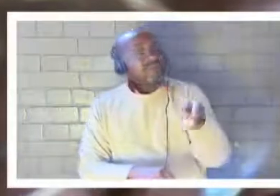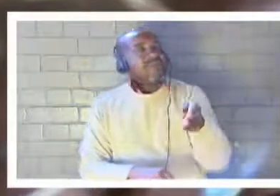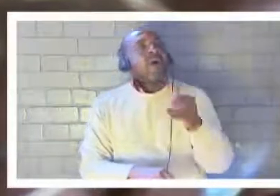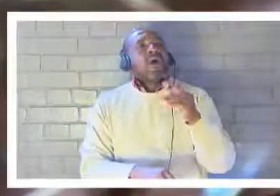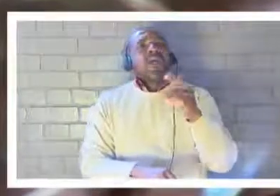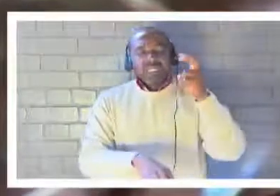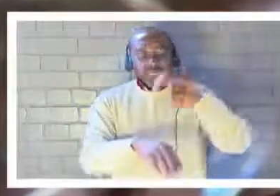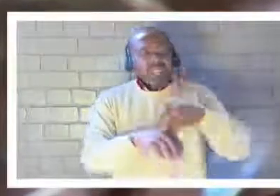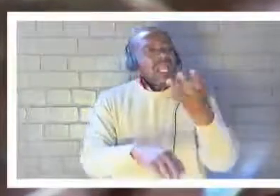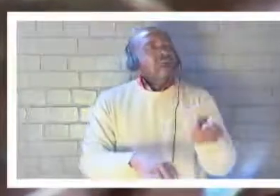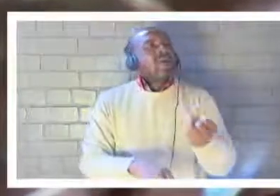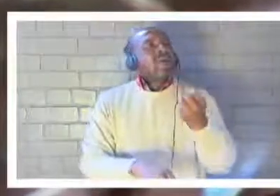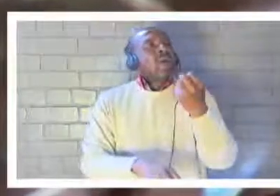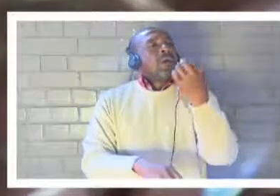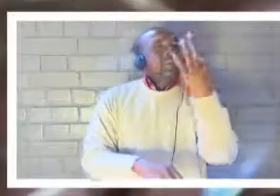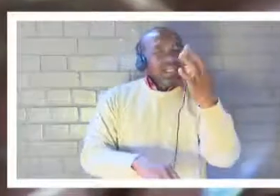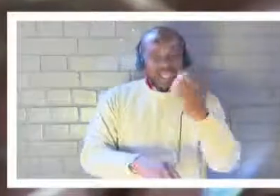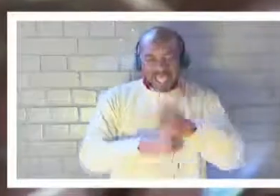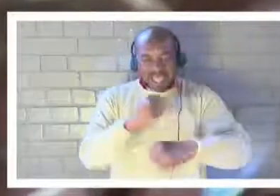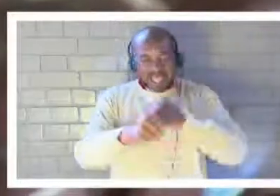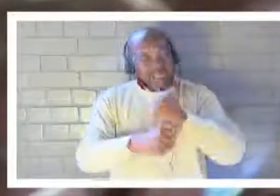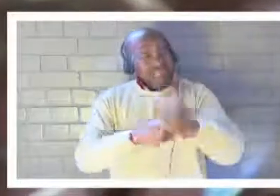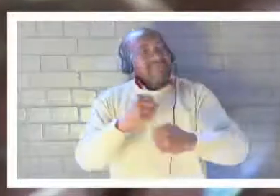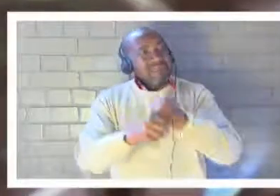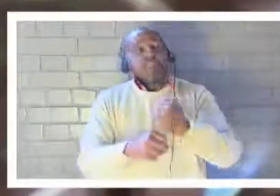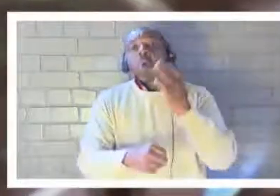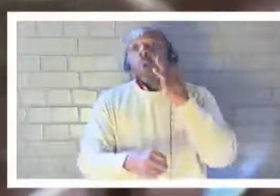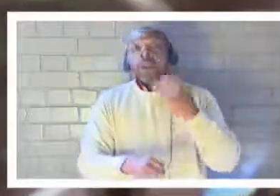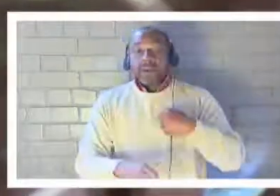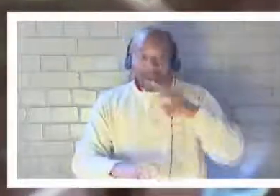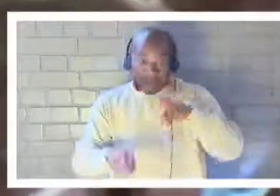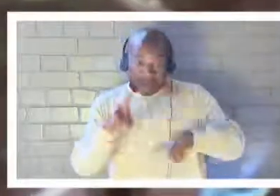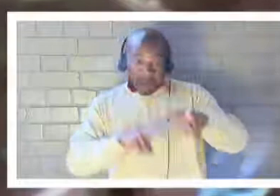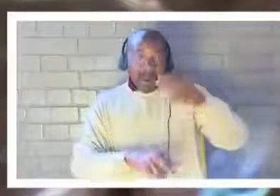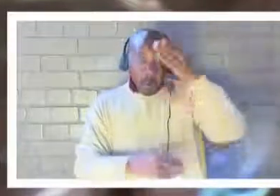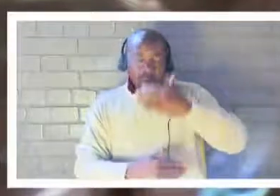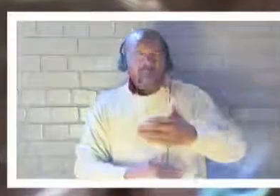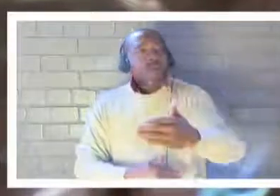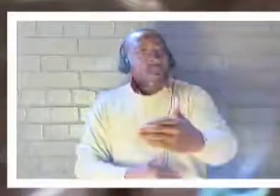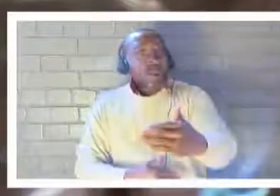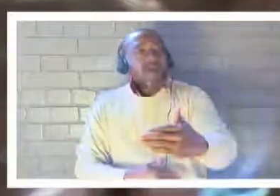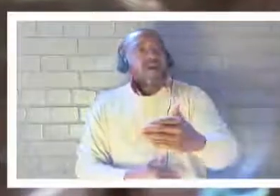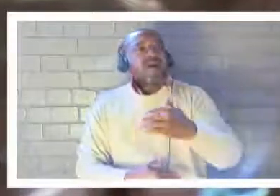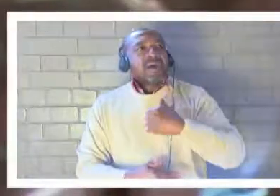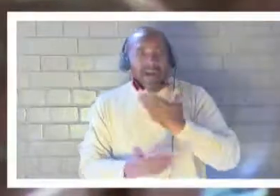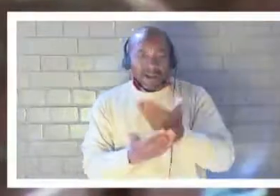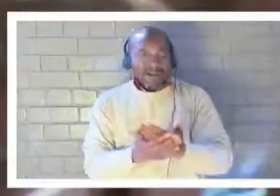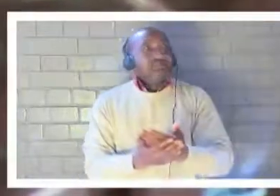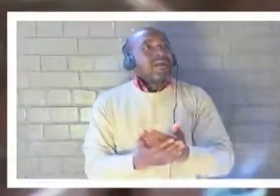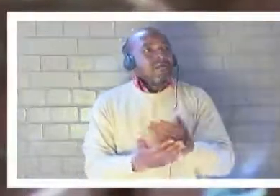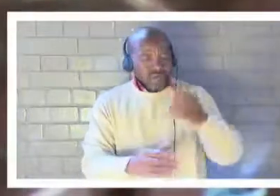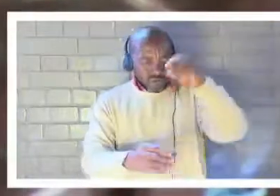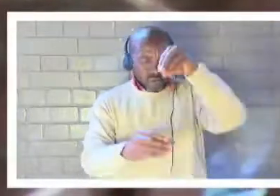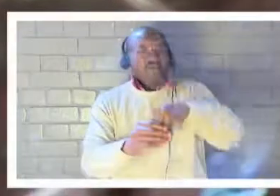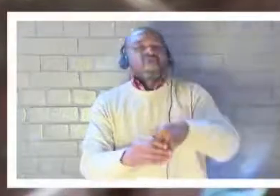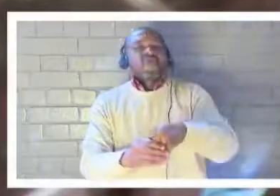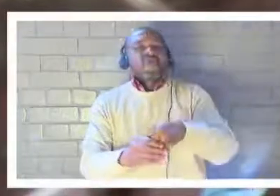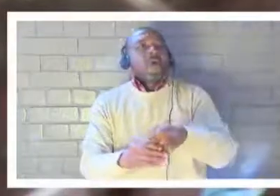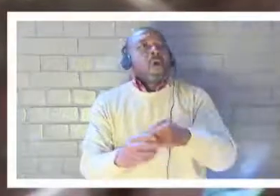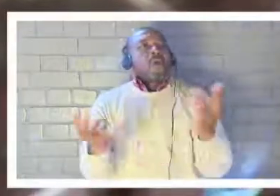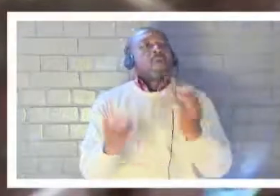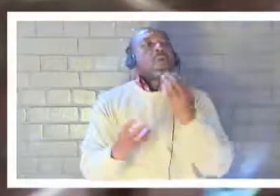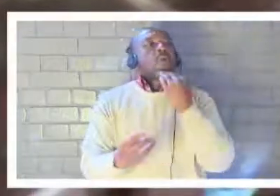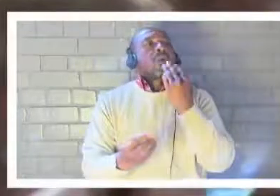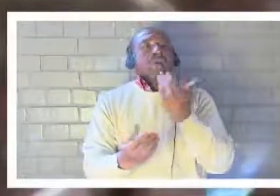in future, yes, there is a possibility that we can have members appointed to come and serve us